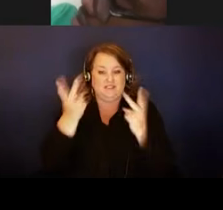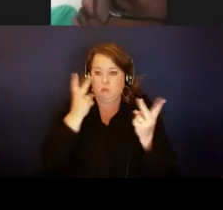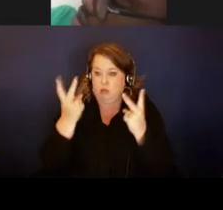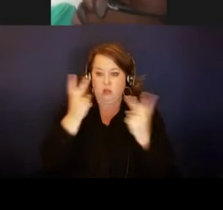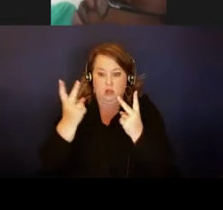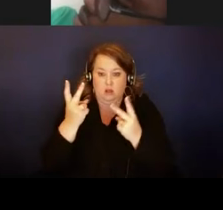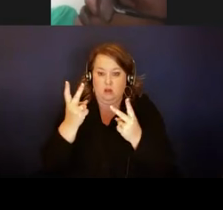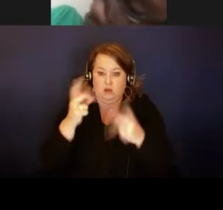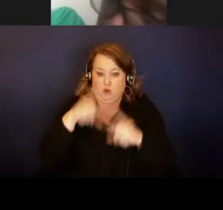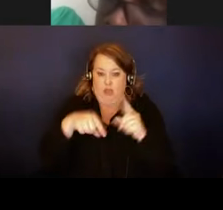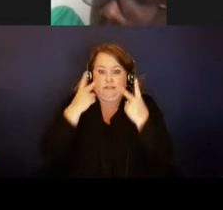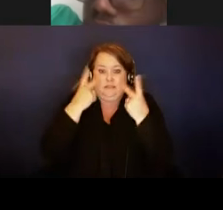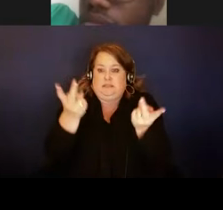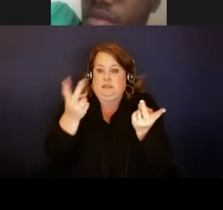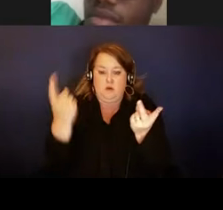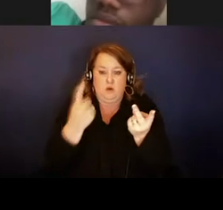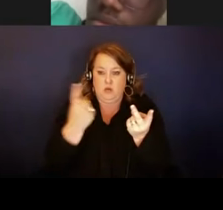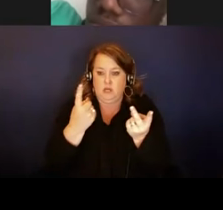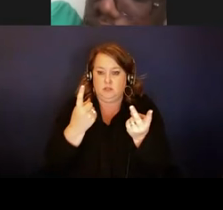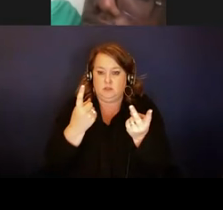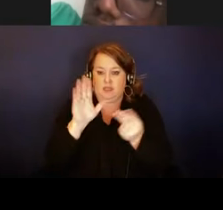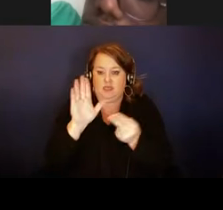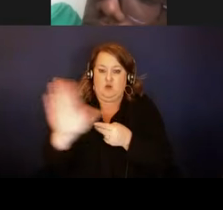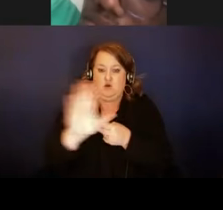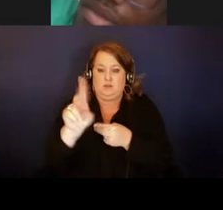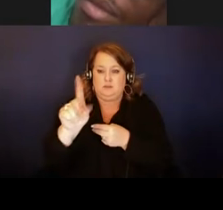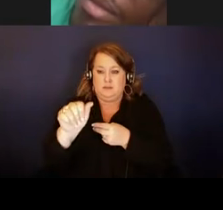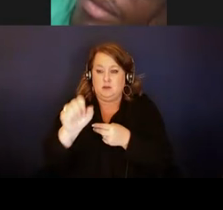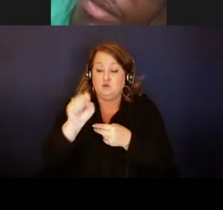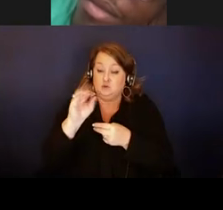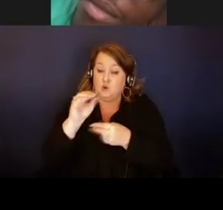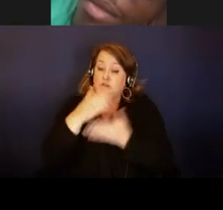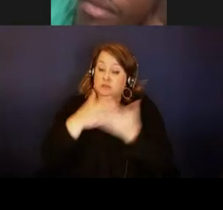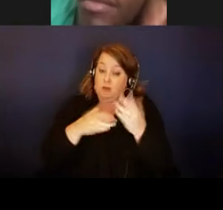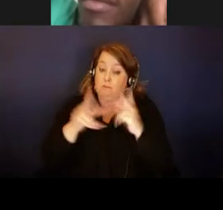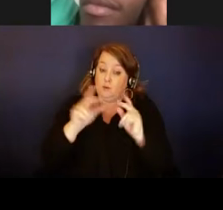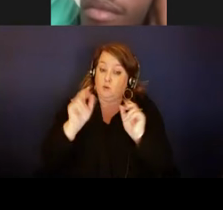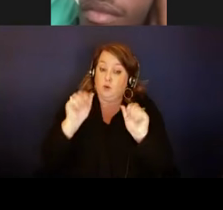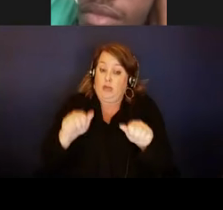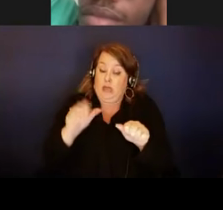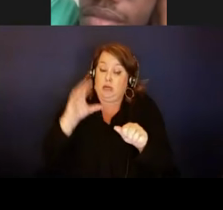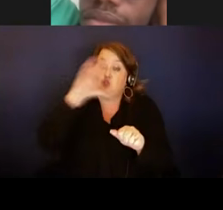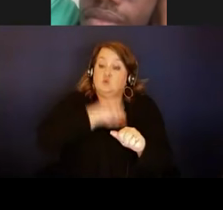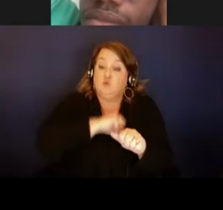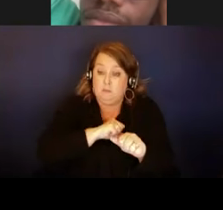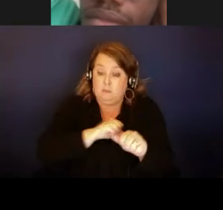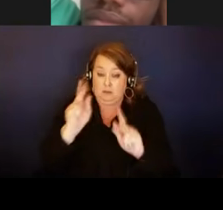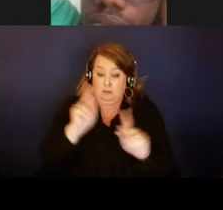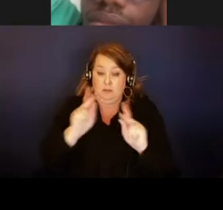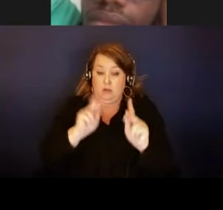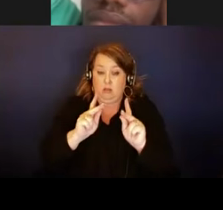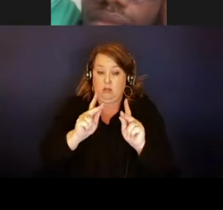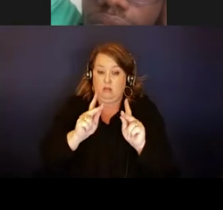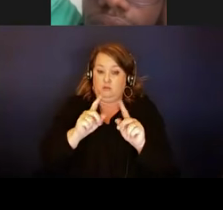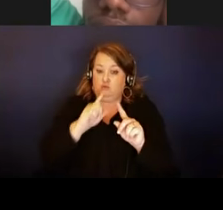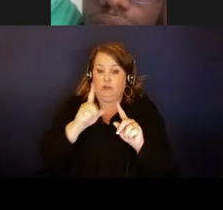someone has a disability, and justice professionals might make some assumptions about people based on a